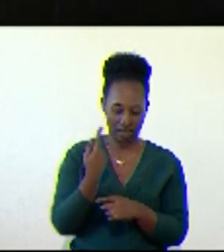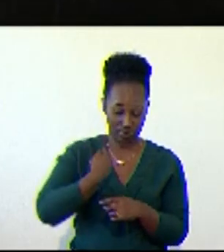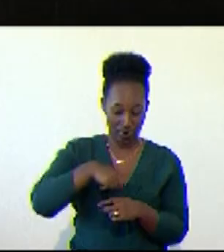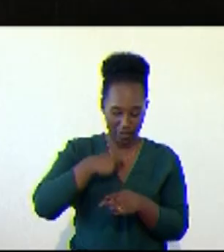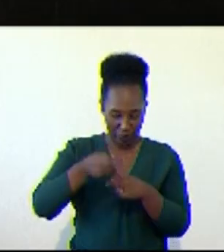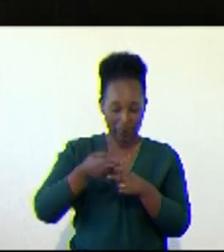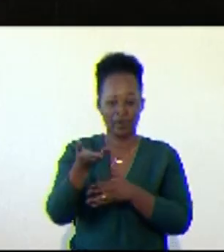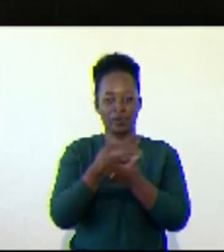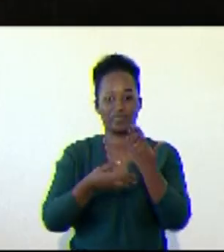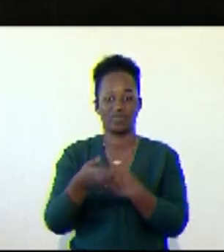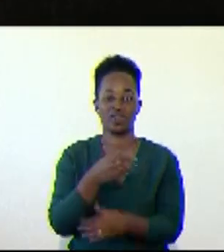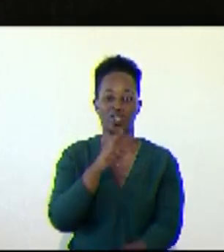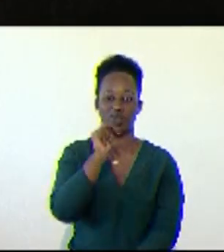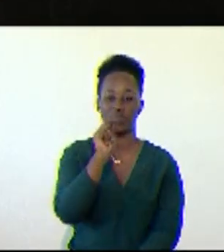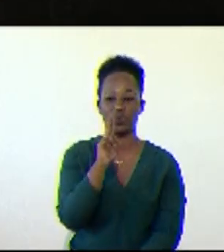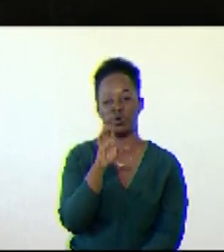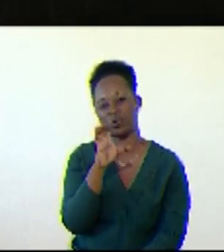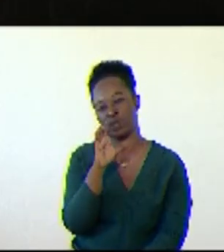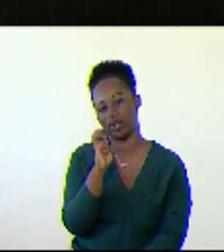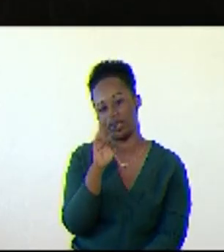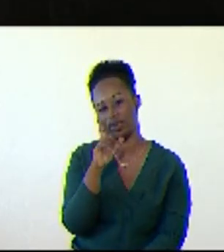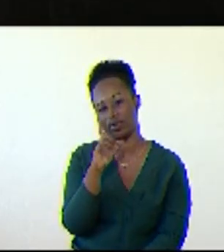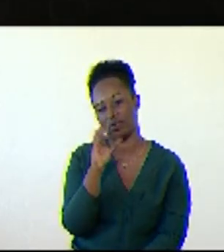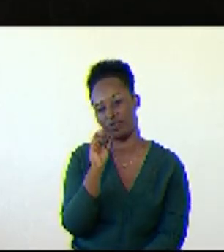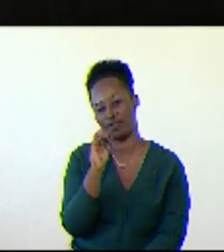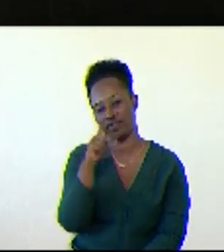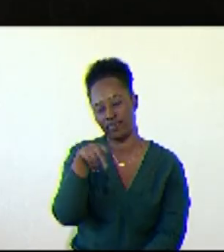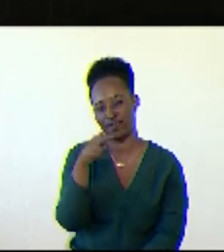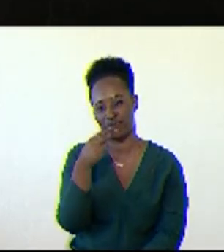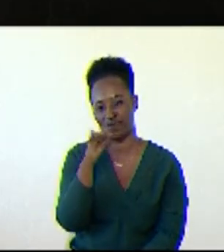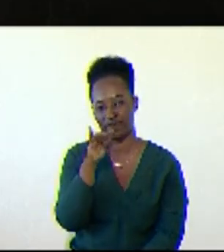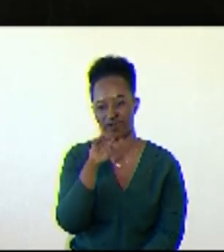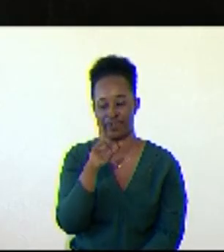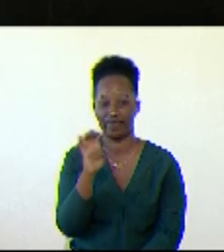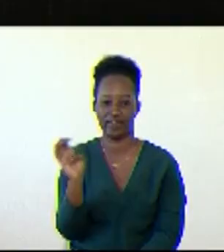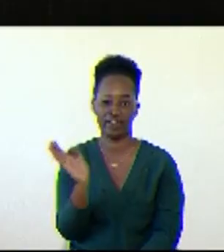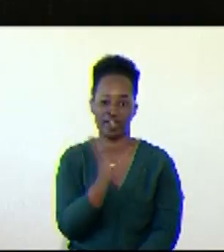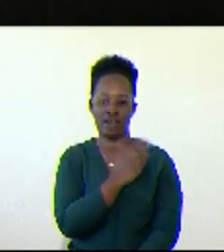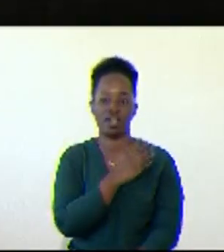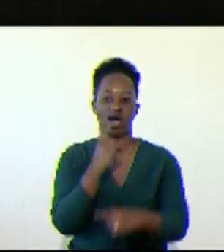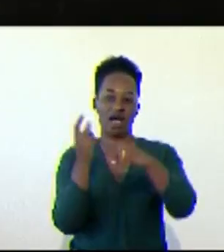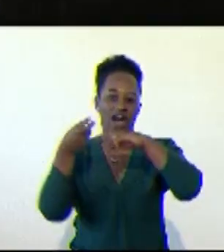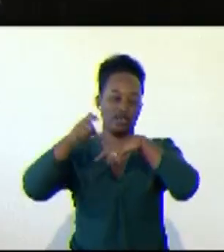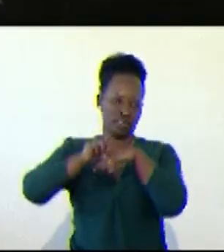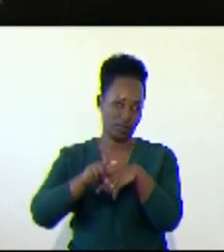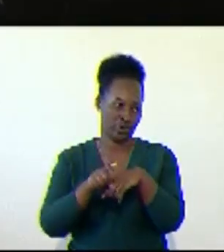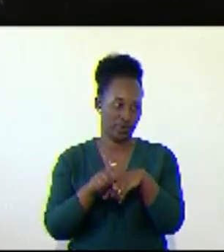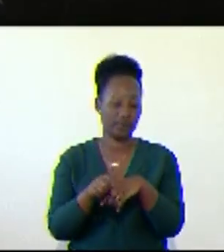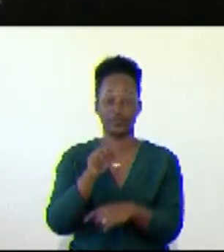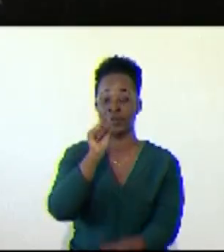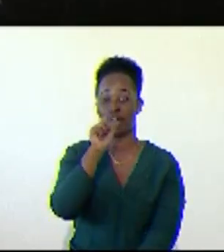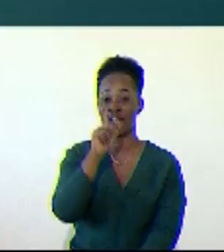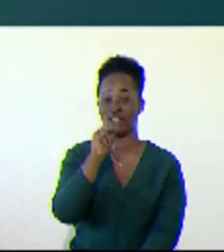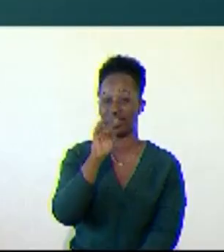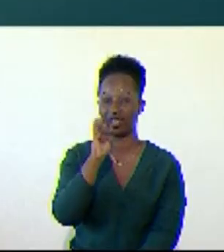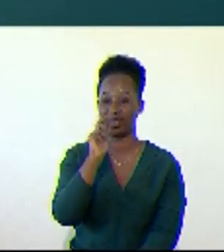nucleophilic addition. We will see why it is called nucleophilic and explain. Alkenes cannot be reduced